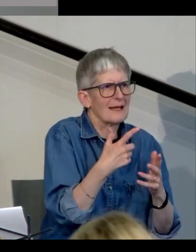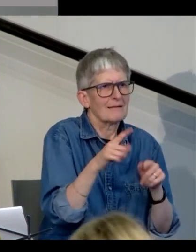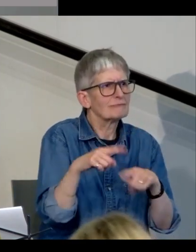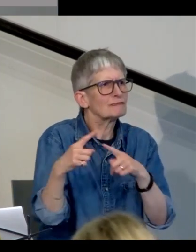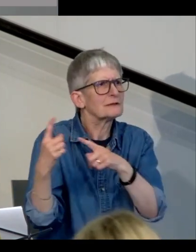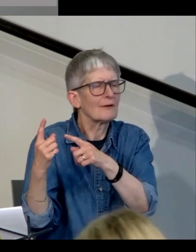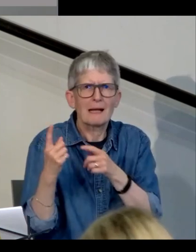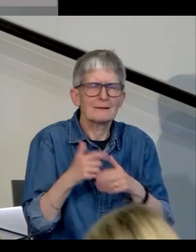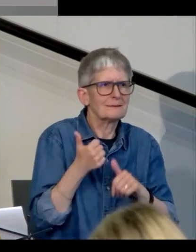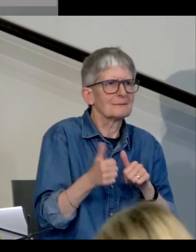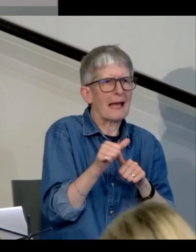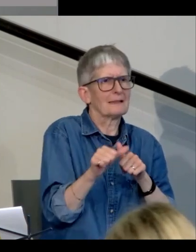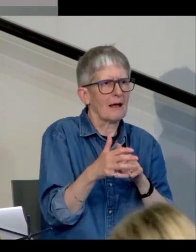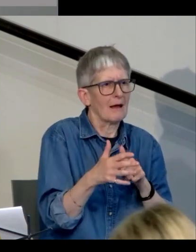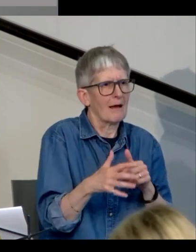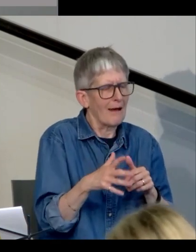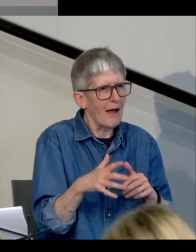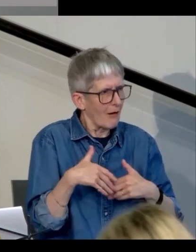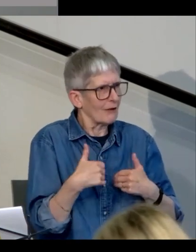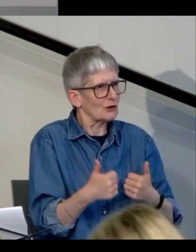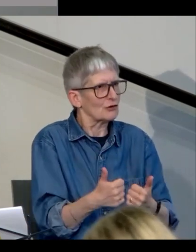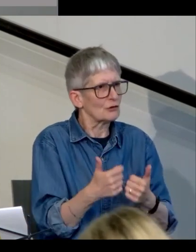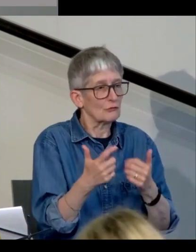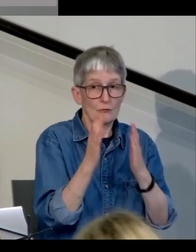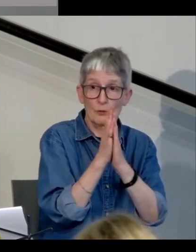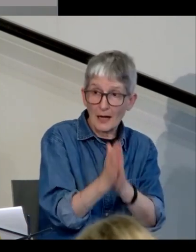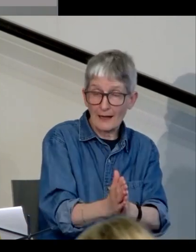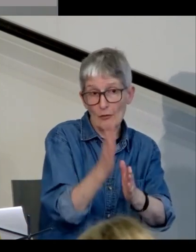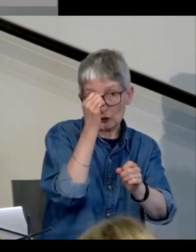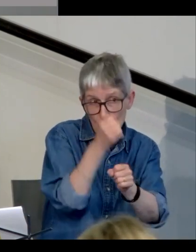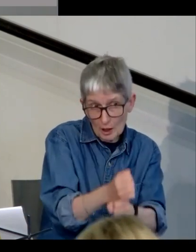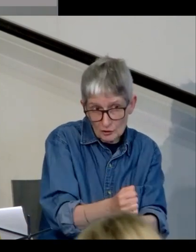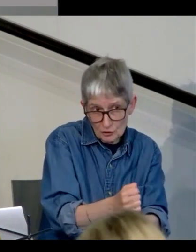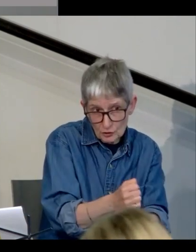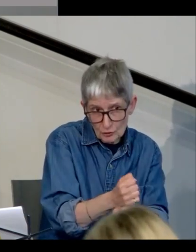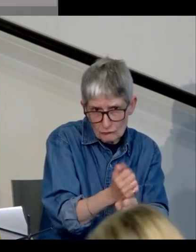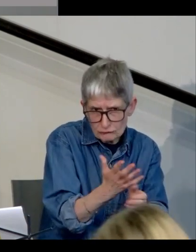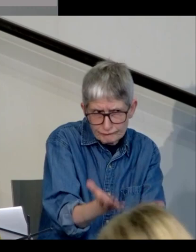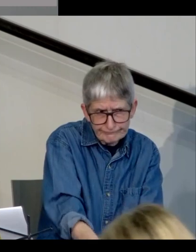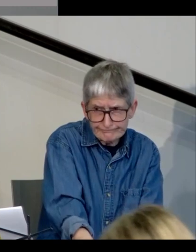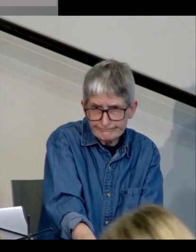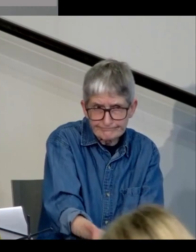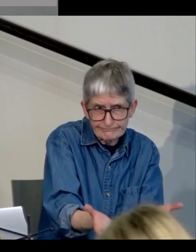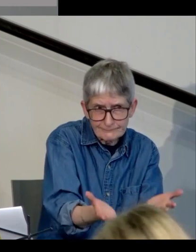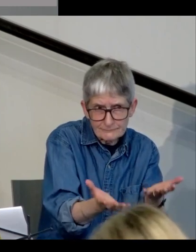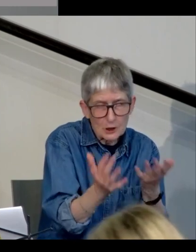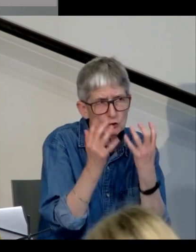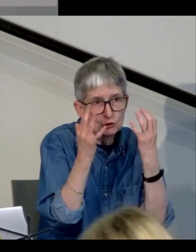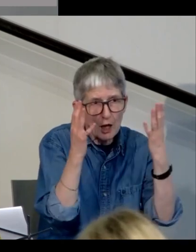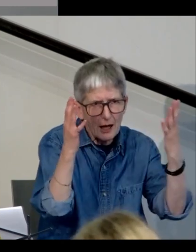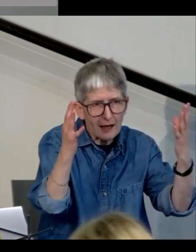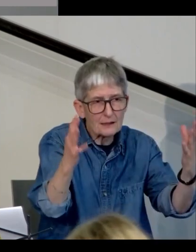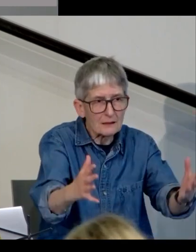difference enriches. And Lord, in all of this, we pray that the church would rise up, would shine